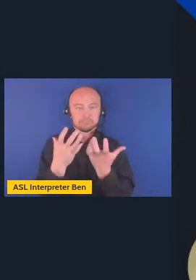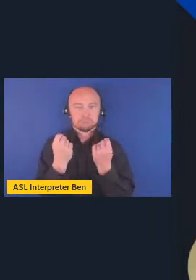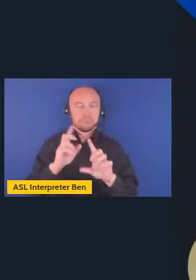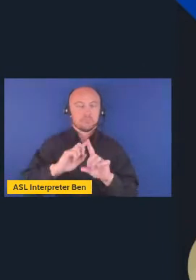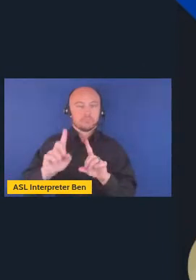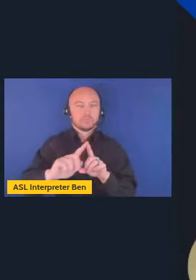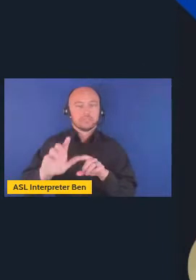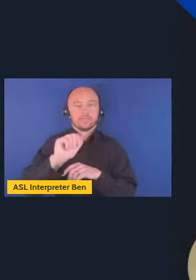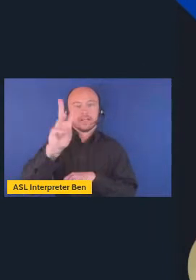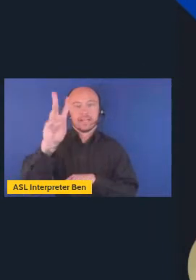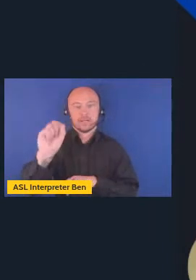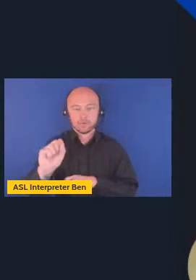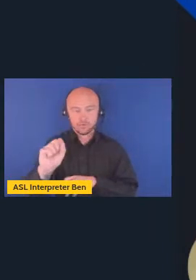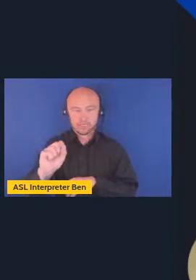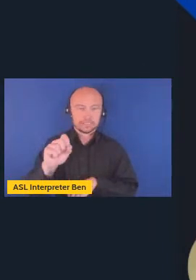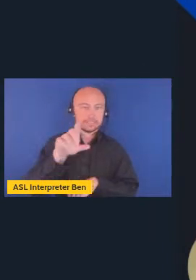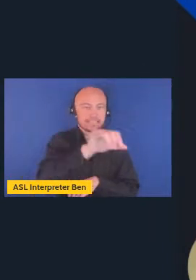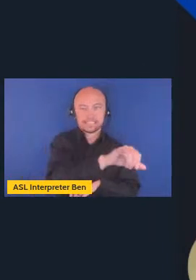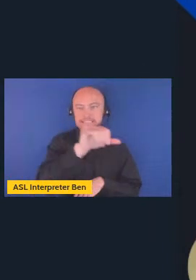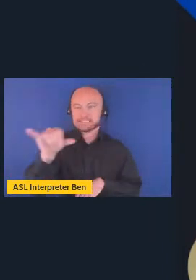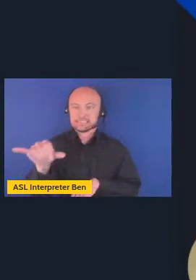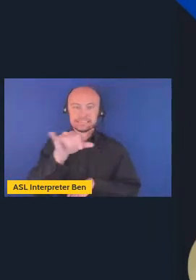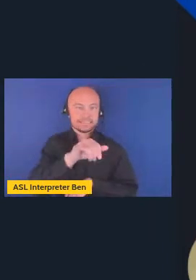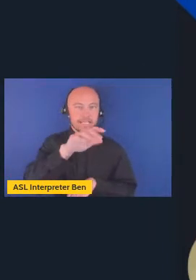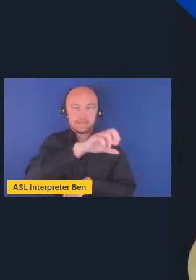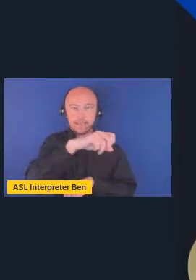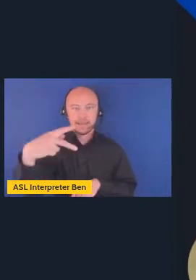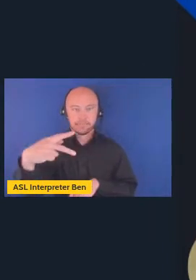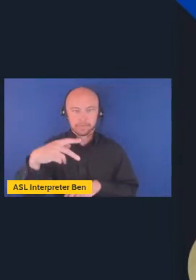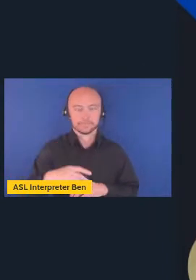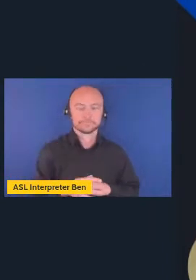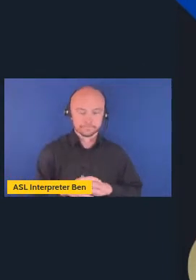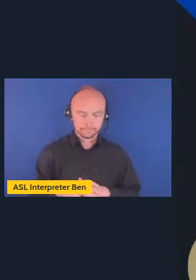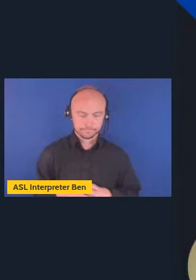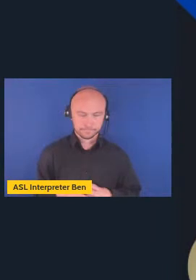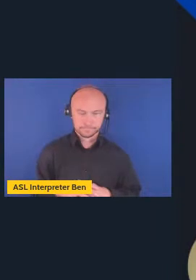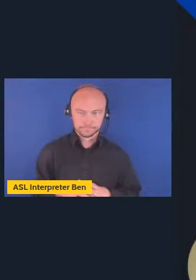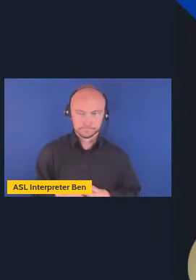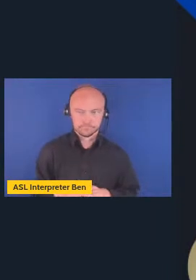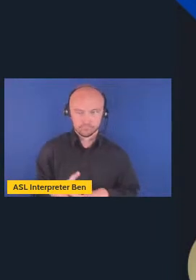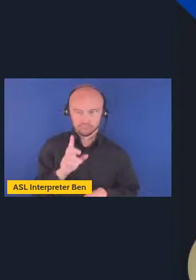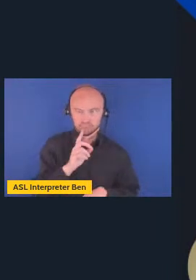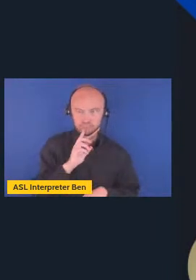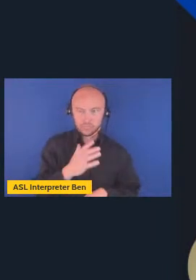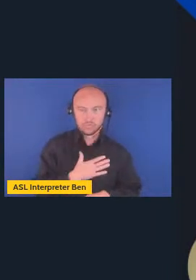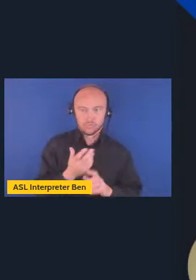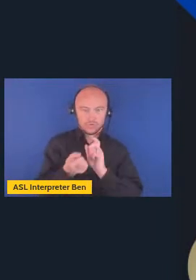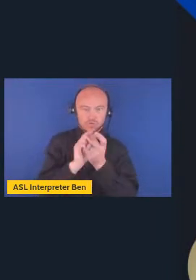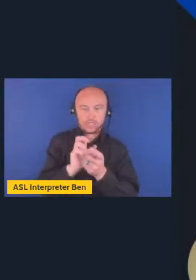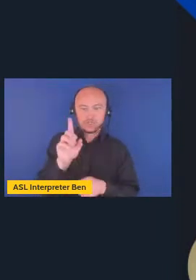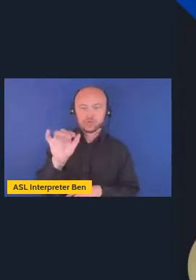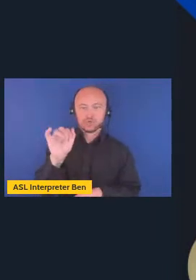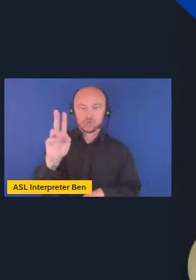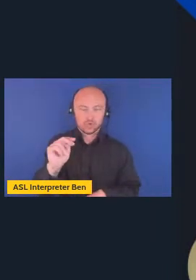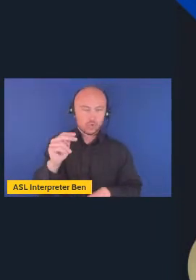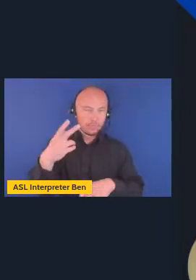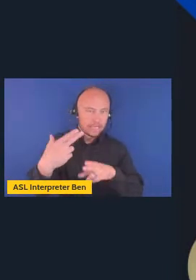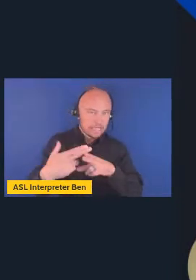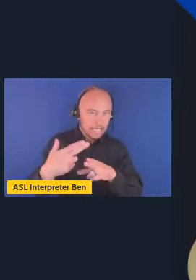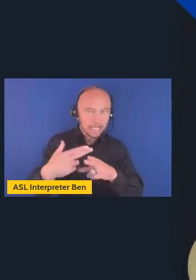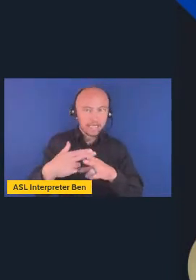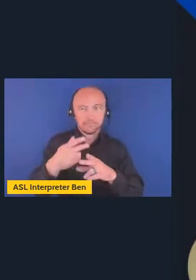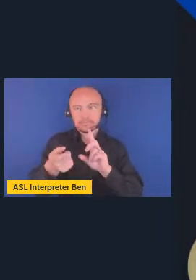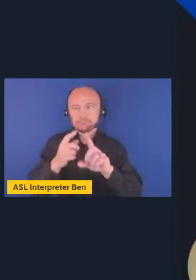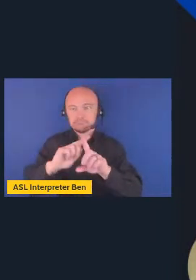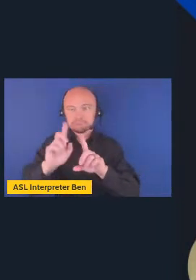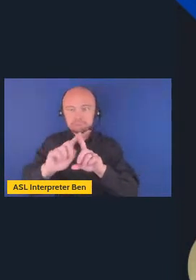AWS accounts, and they were the same app. But what changed was maybe like the domain name and certain parameters. So we just put